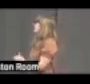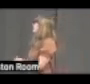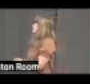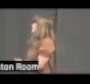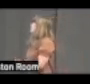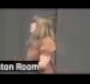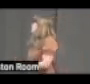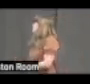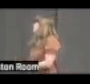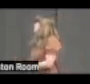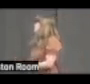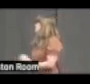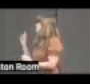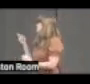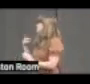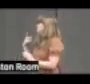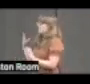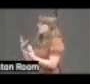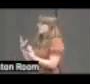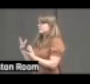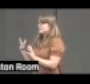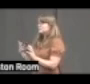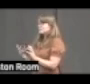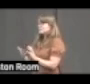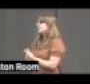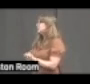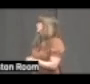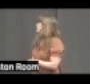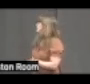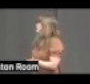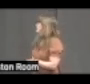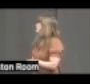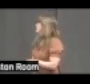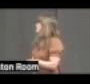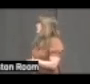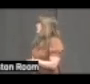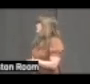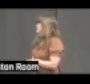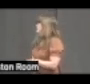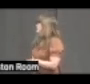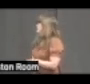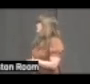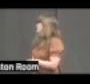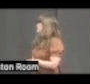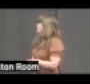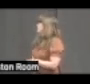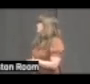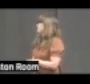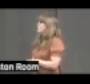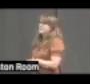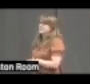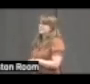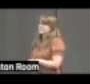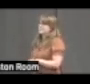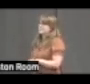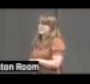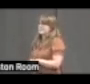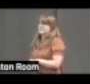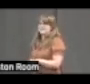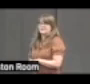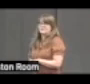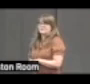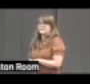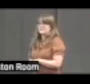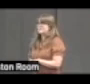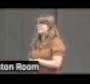110,000 different organizations that do this, and they found that only 20% of